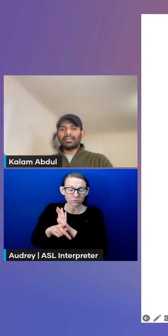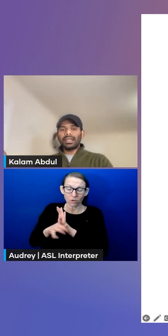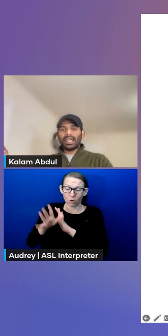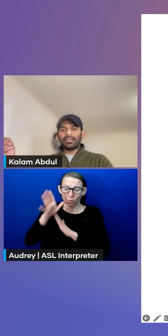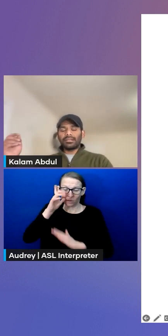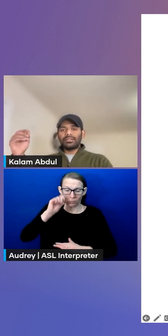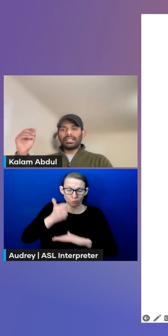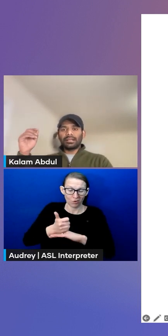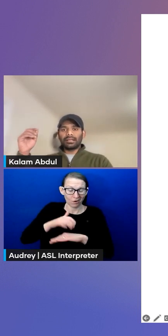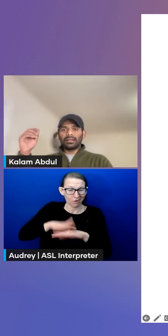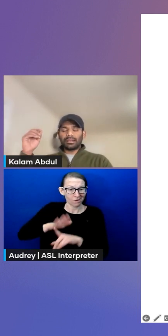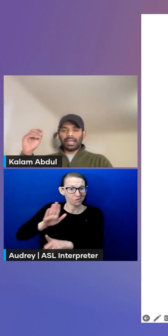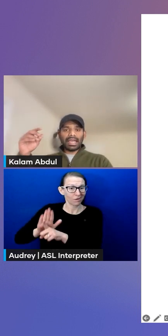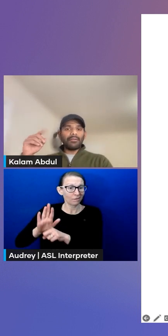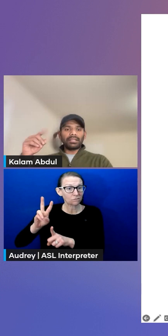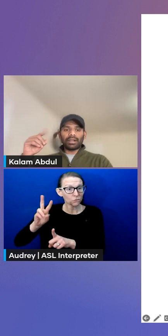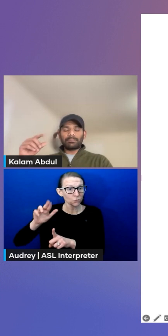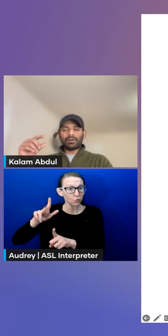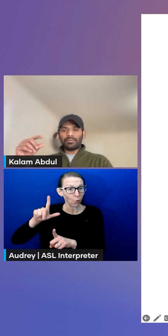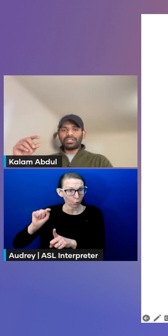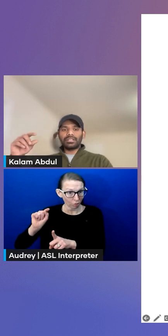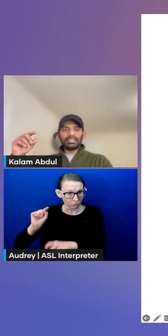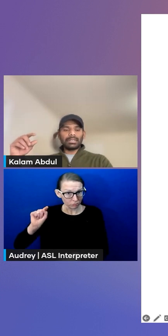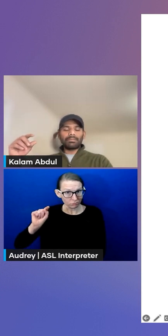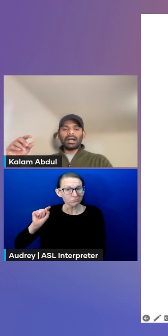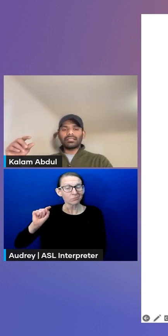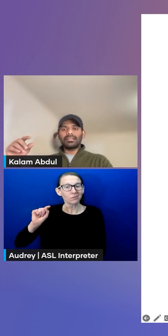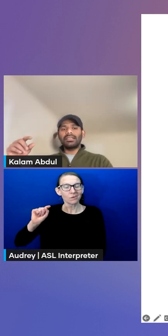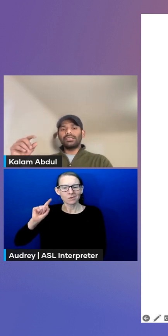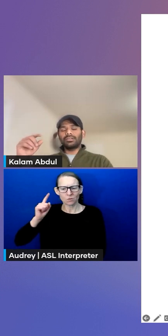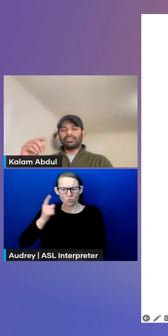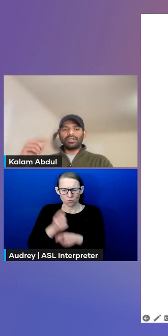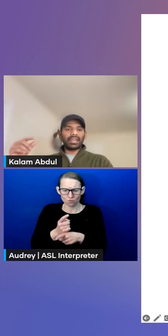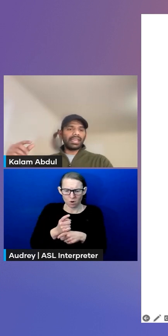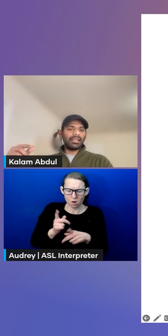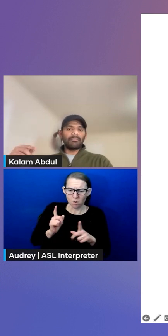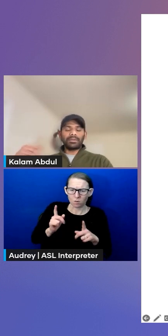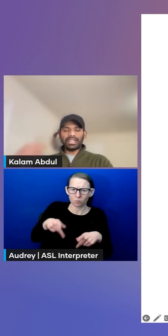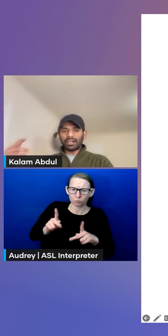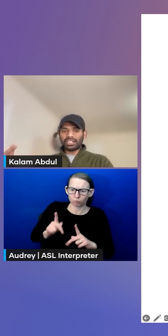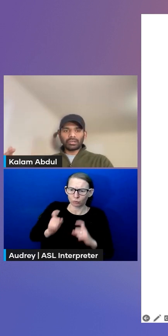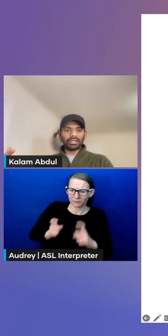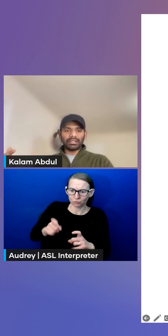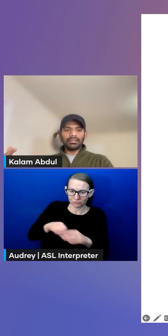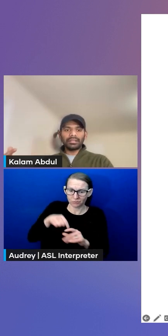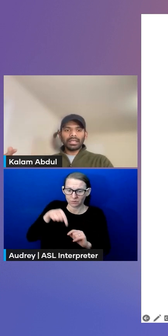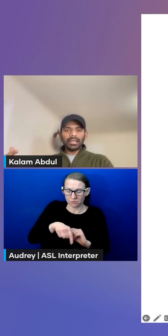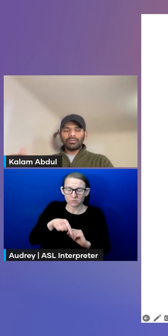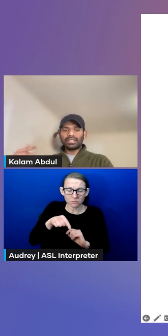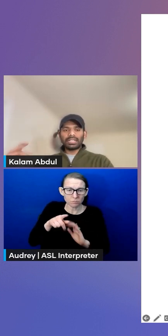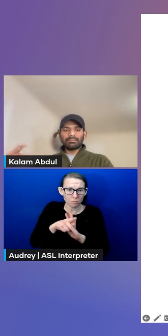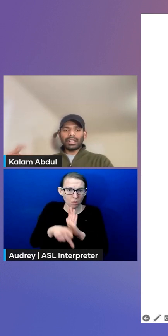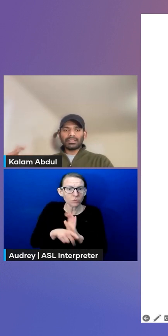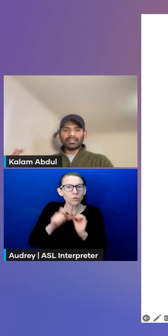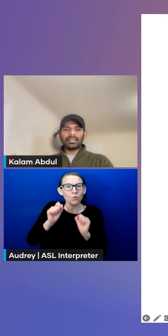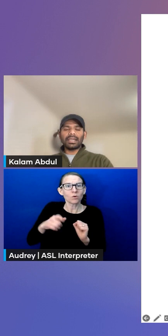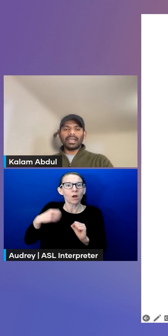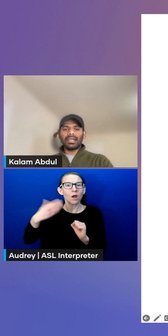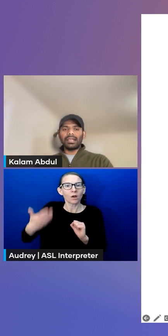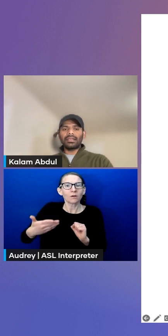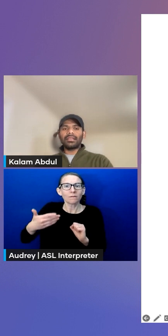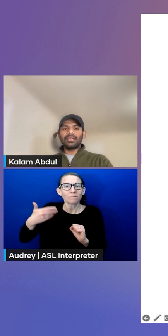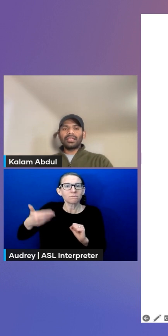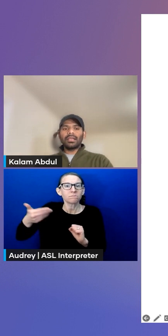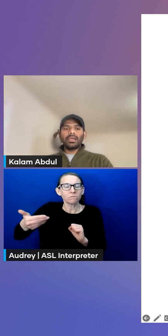side. And having the right permissions in that policy, you could create a periodic token using that policy.